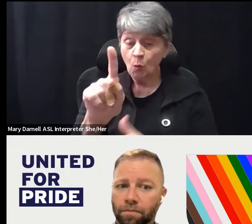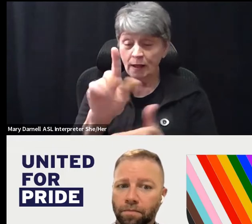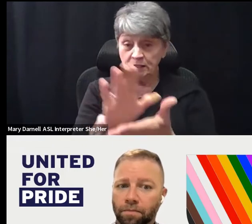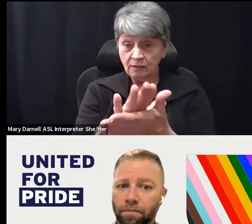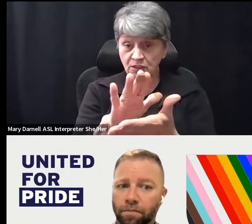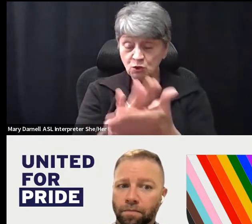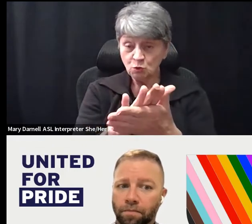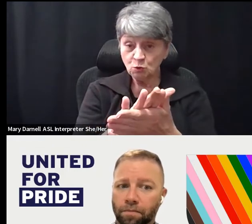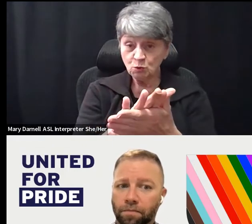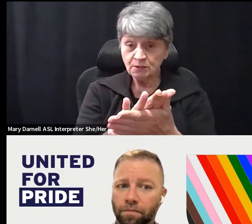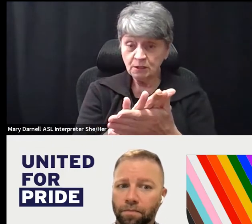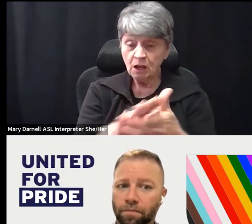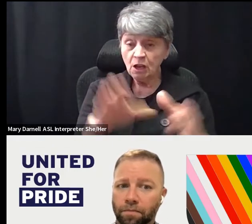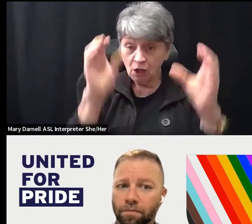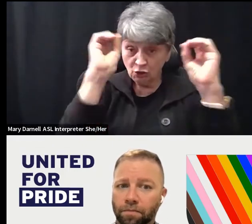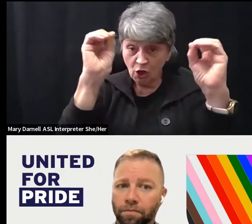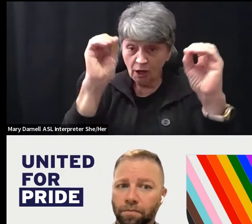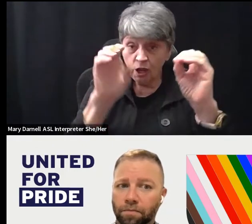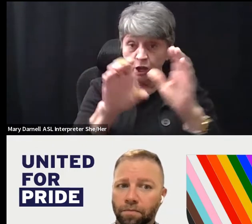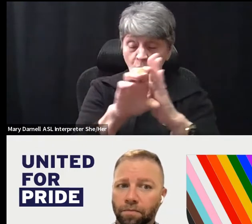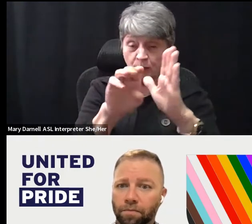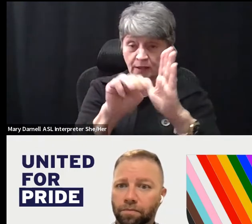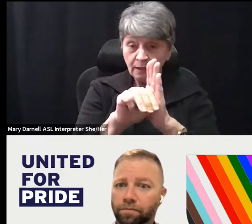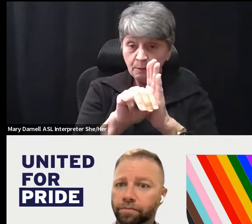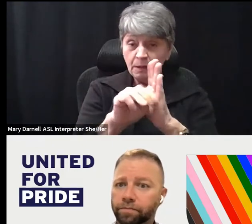taught a curriculum that really was Islamophobic.